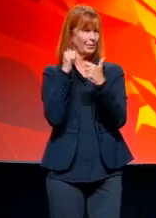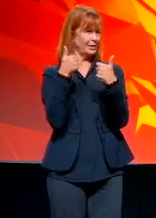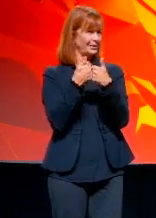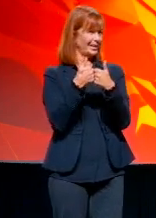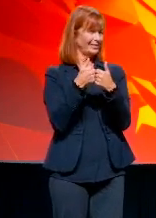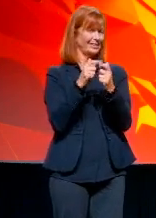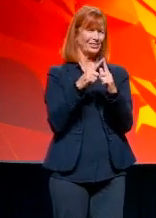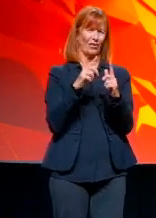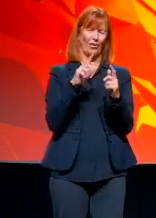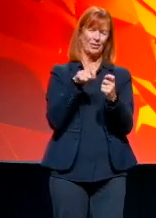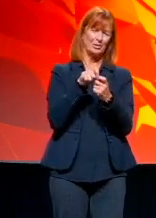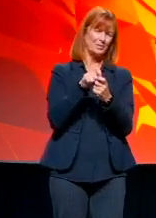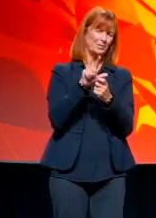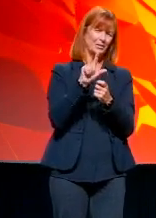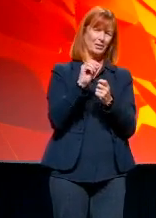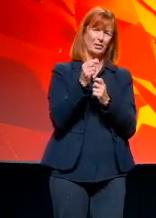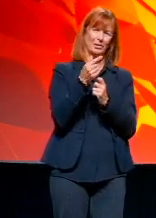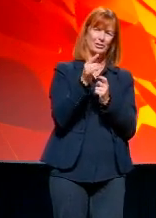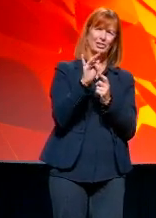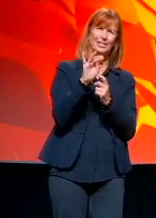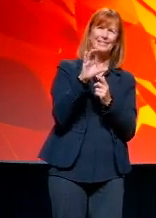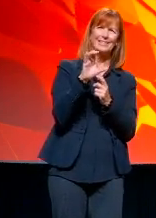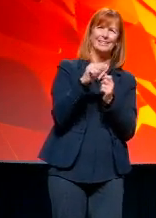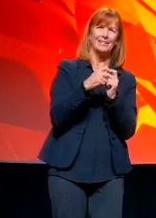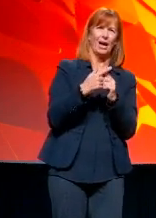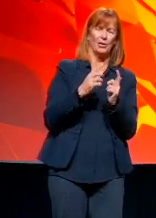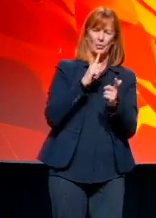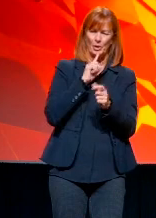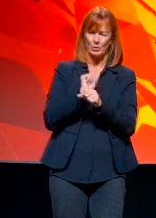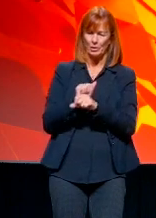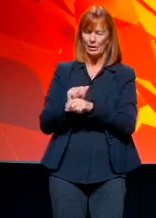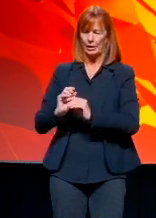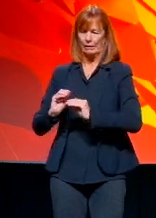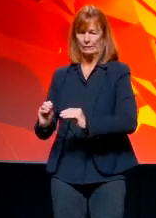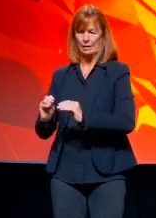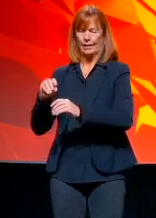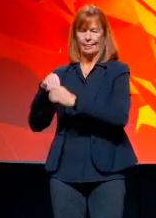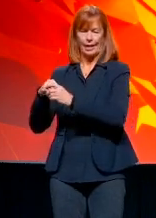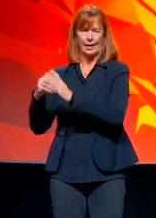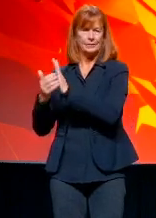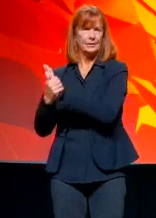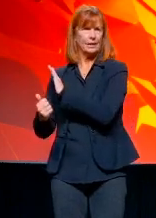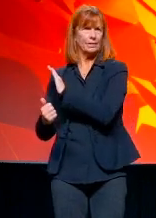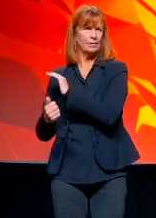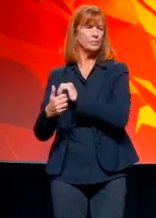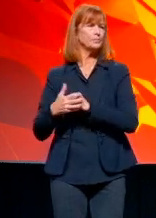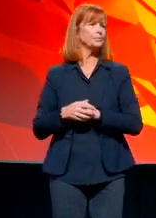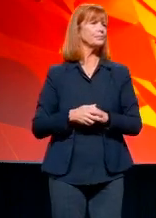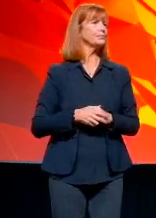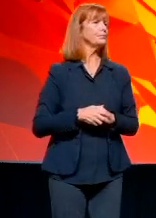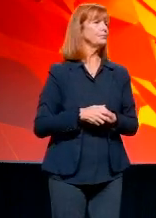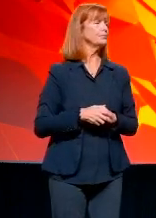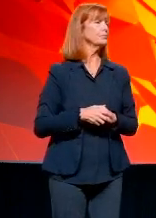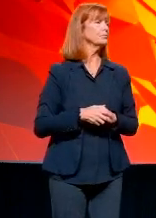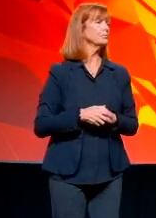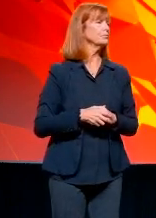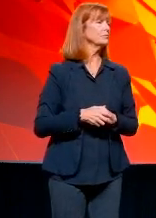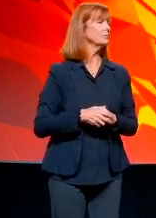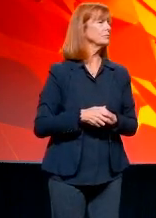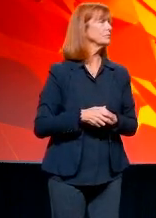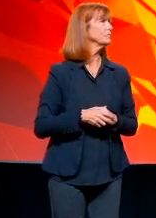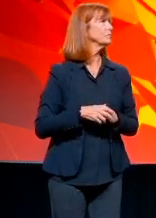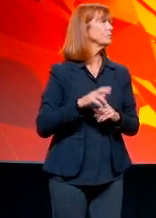logistics and economic questions, how do we actually get to that scale? So I think it remains an open debate in the